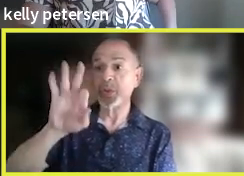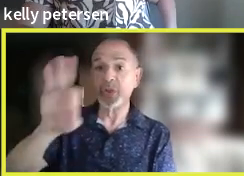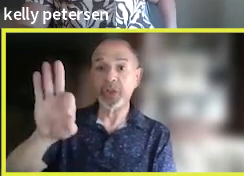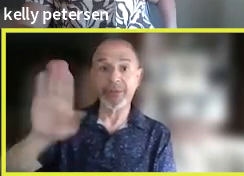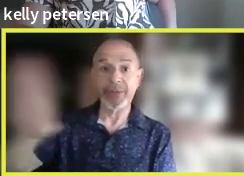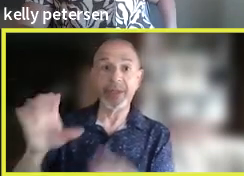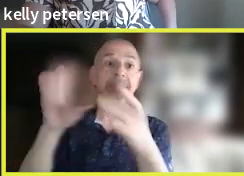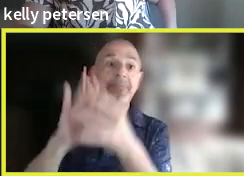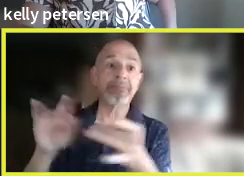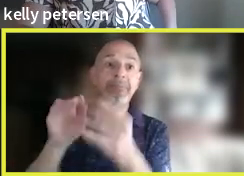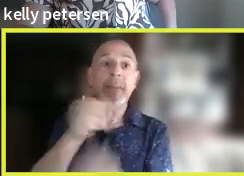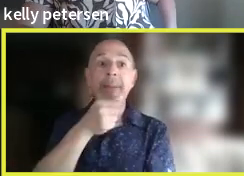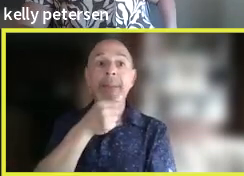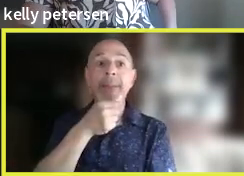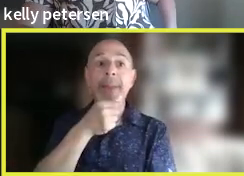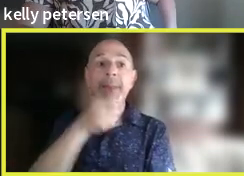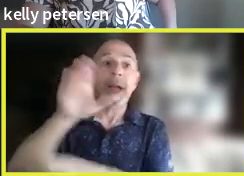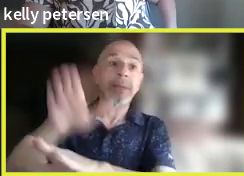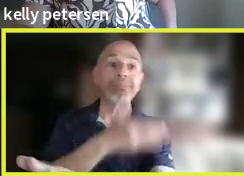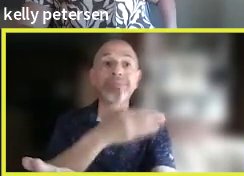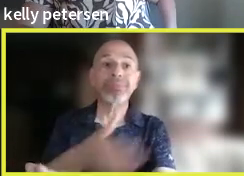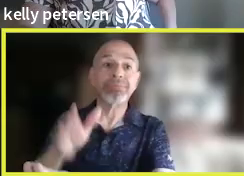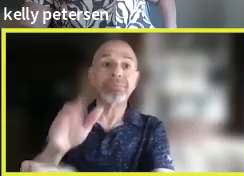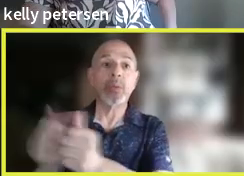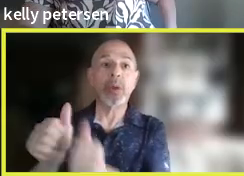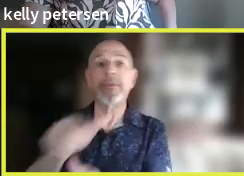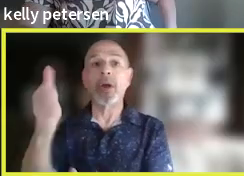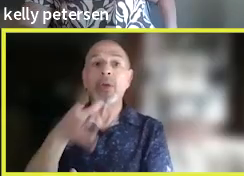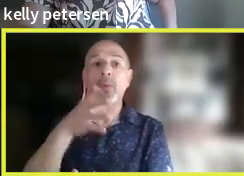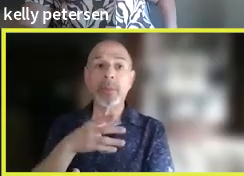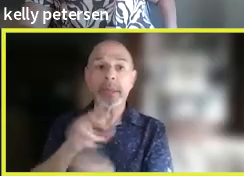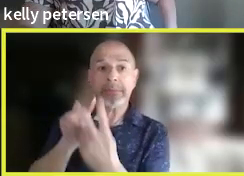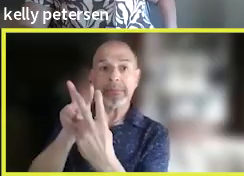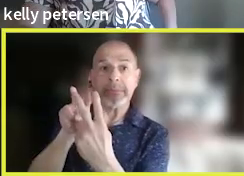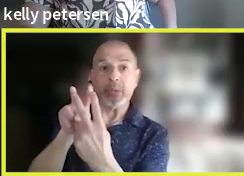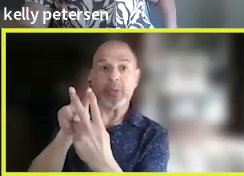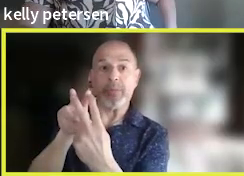Me and another woman, we sang a duet. It was a duet.